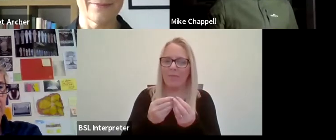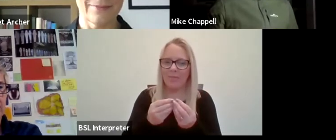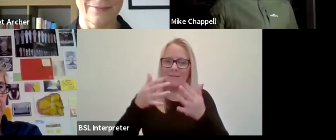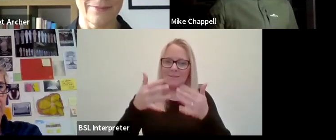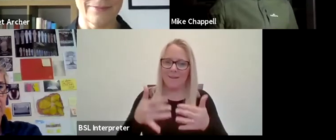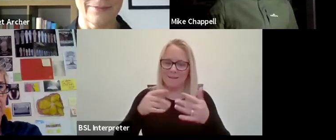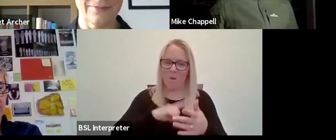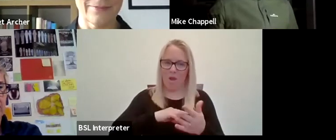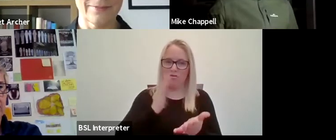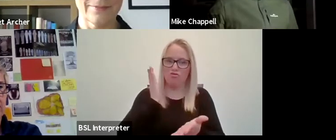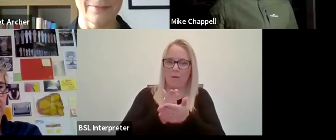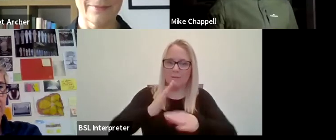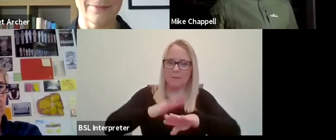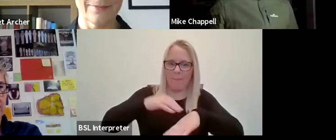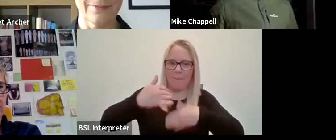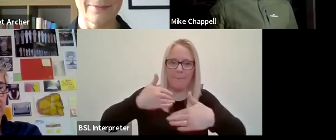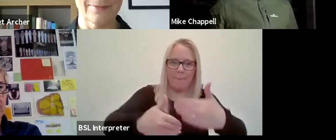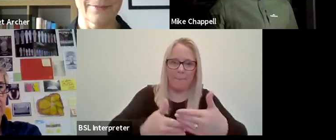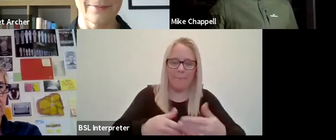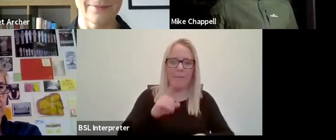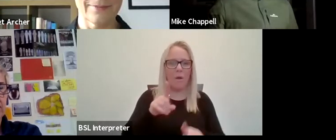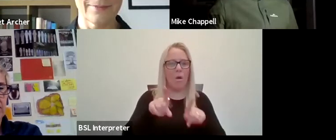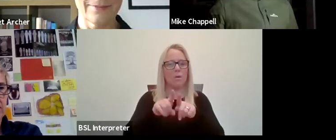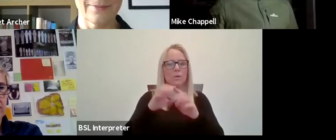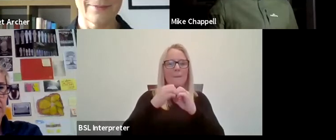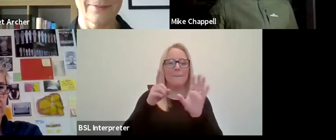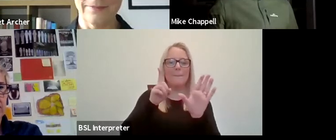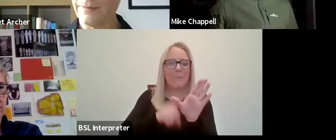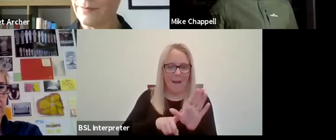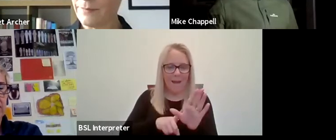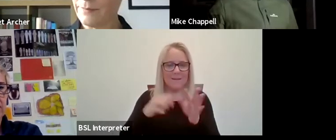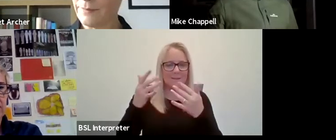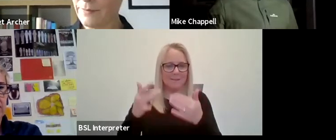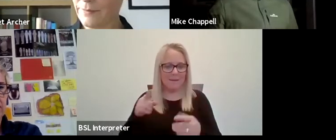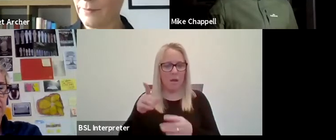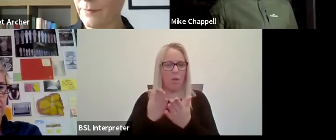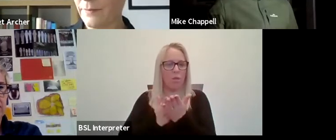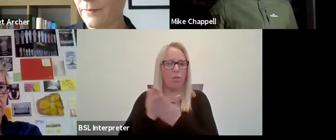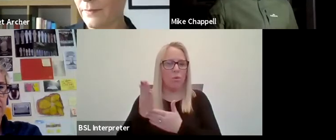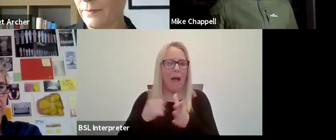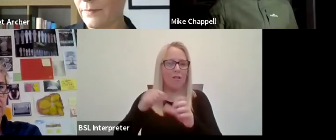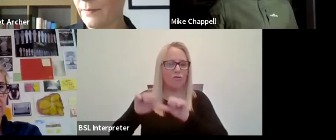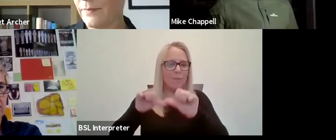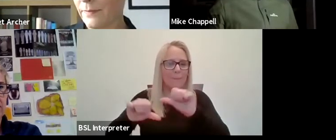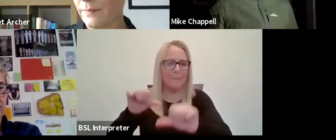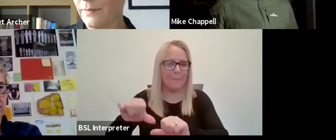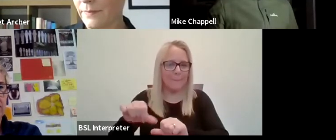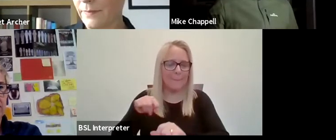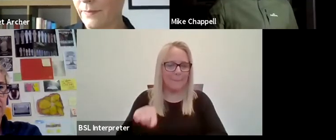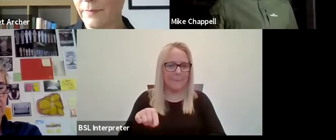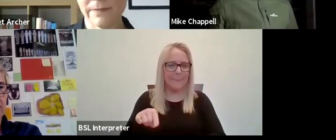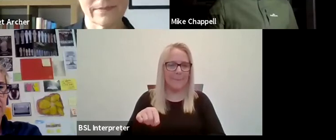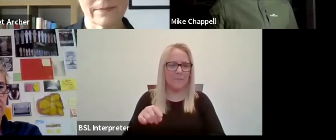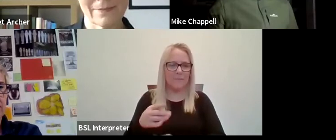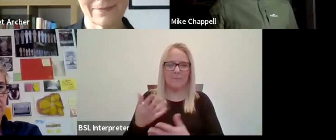The by is interesting though, but the by also speaks of the algorithm, by something, as opposed to, you know,